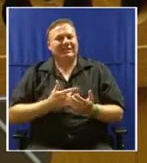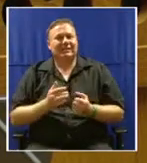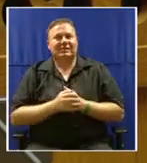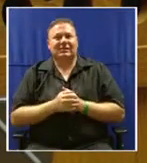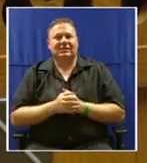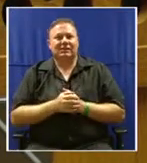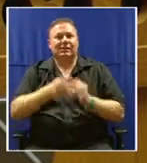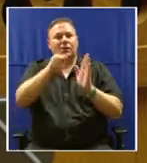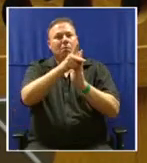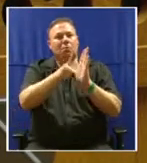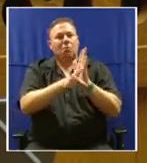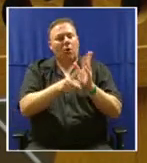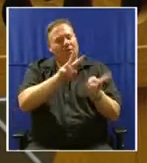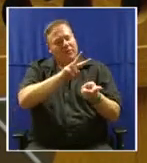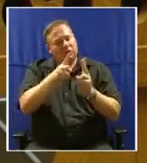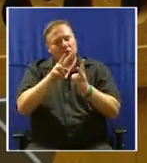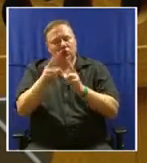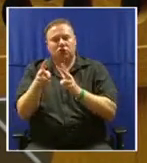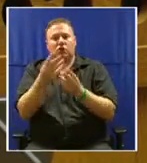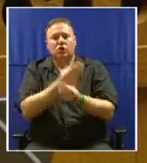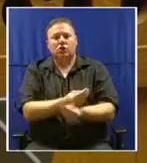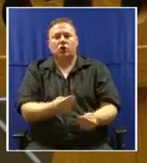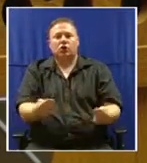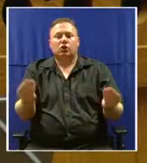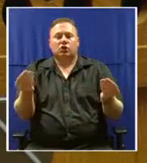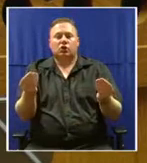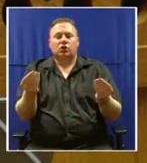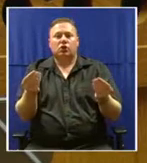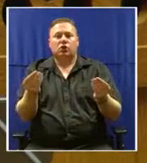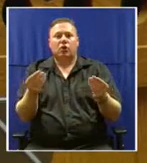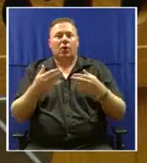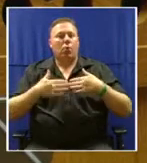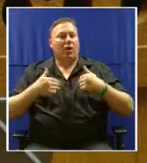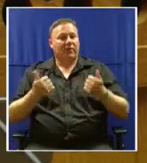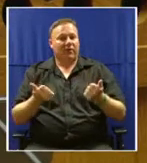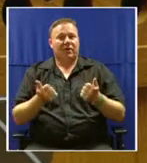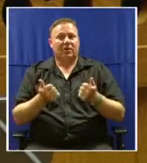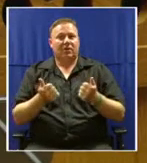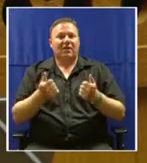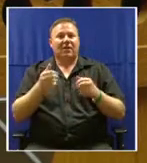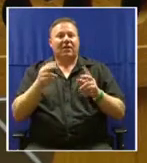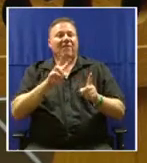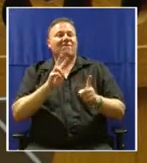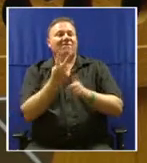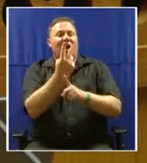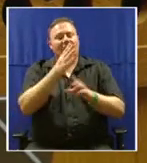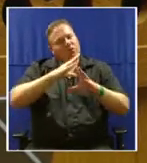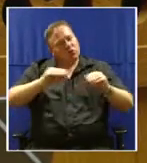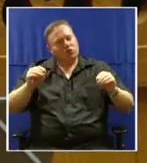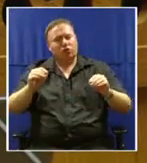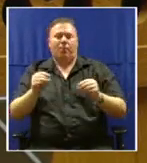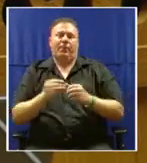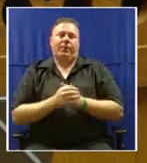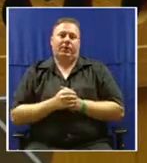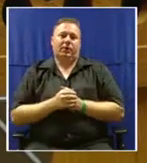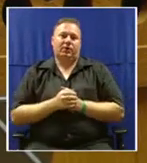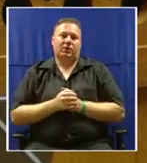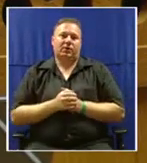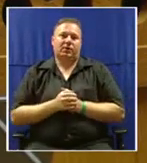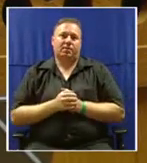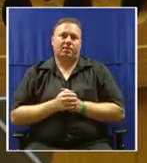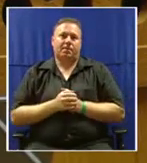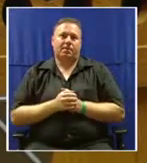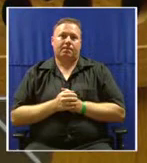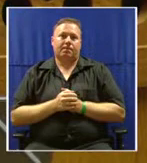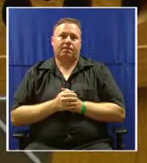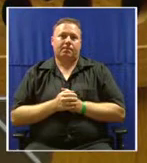reform around child welfare and reducing welfare violence, rather, against children. In the year